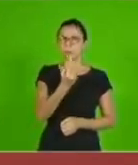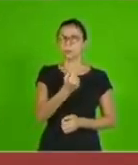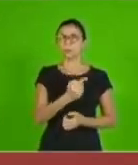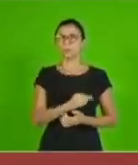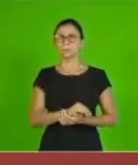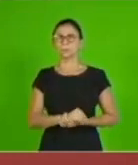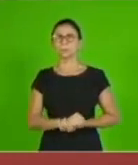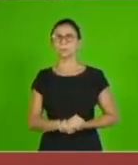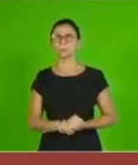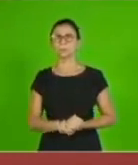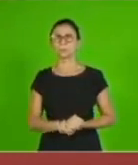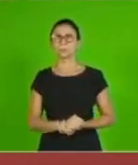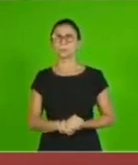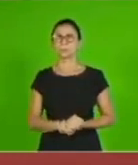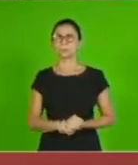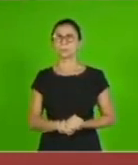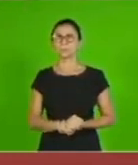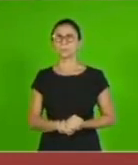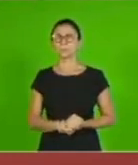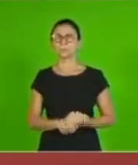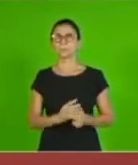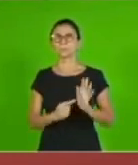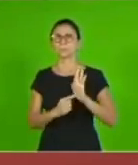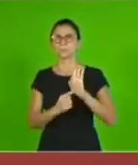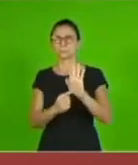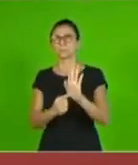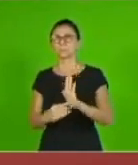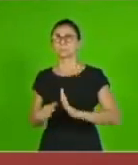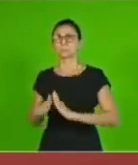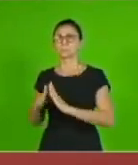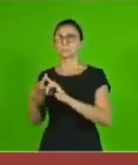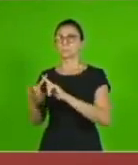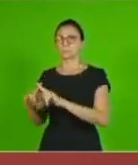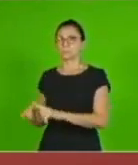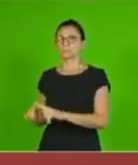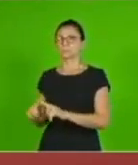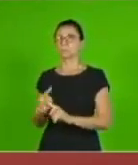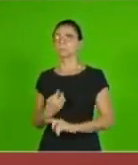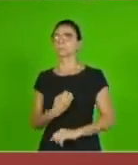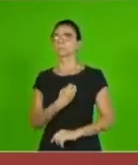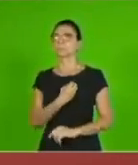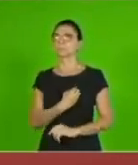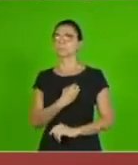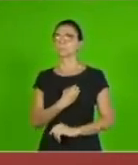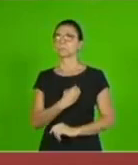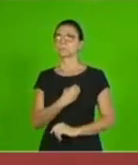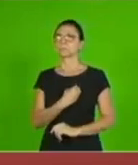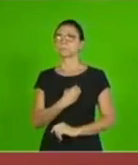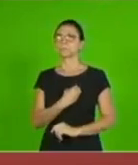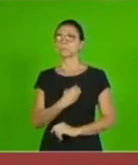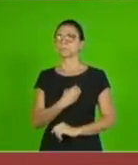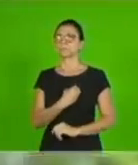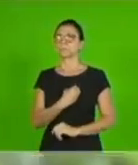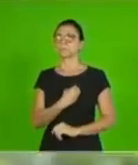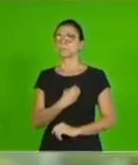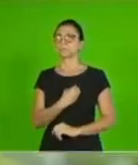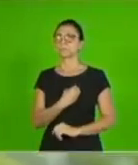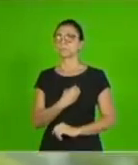We see a man who lives completely for his life here on earth, while the church